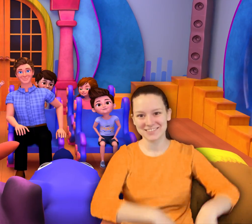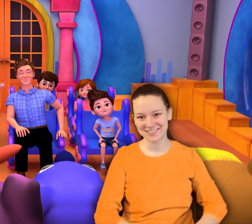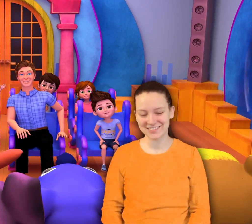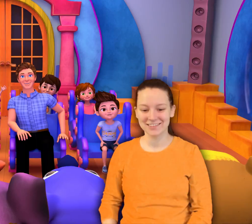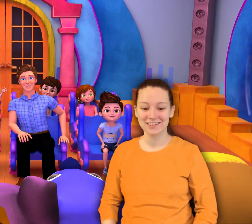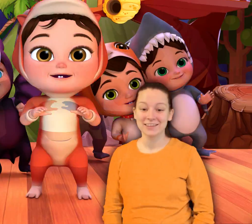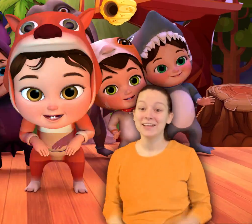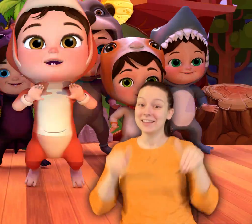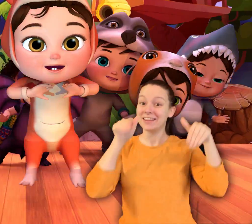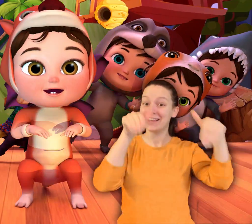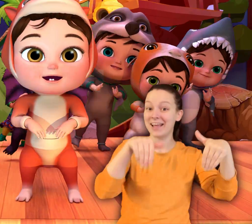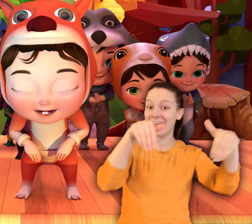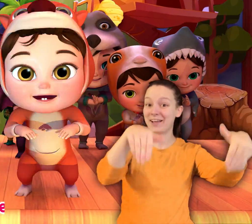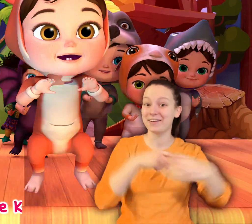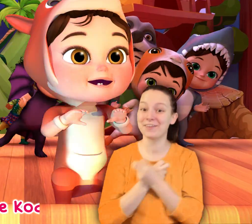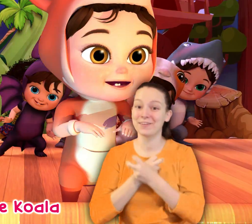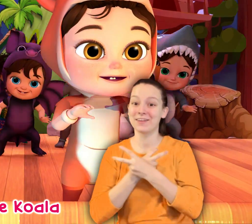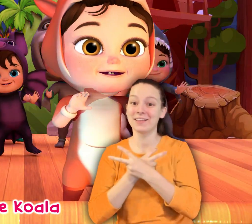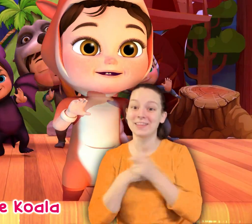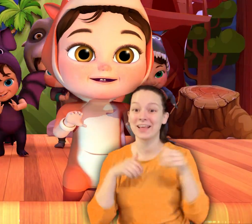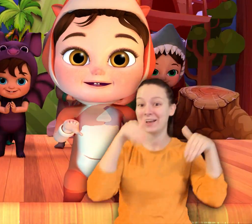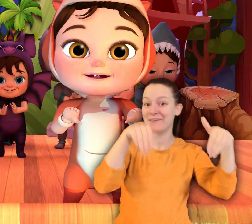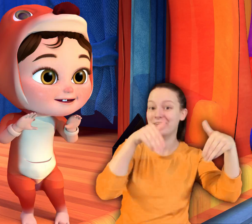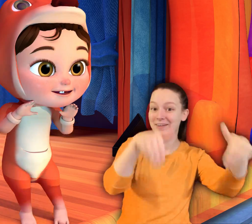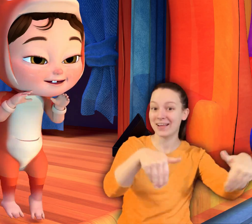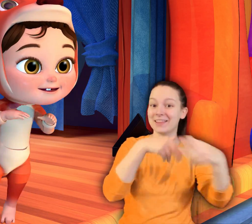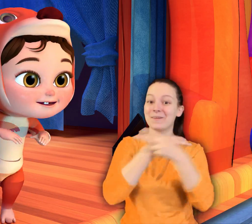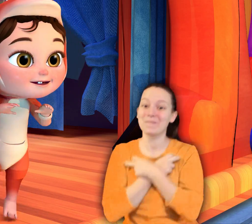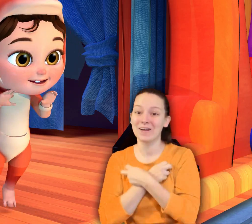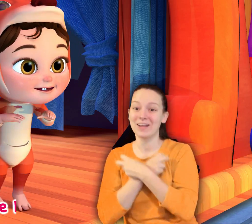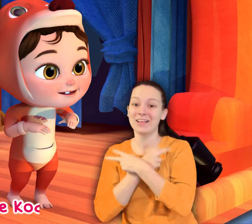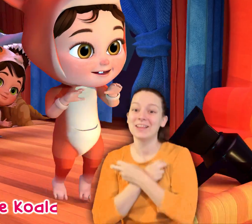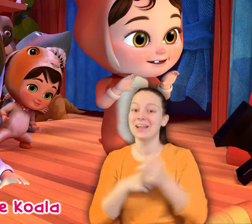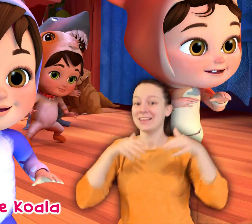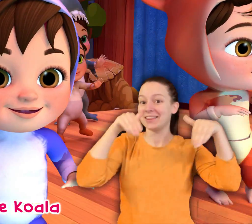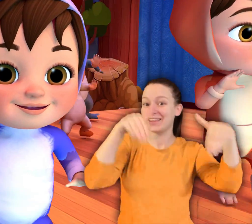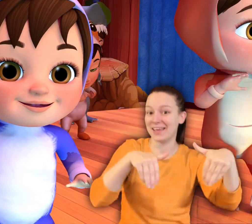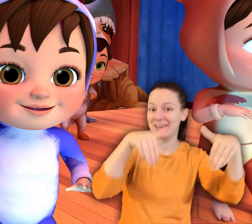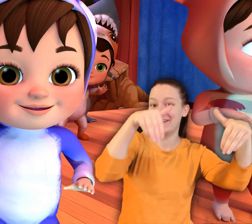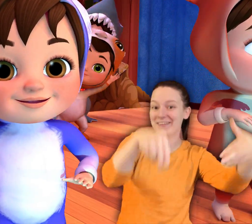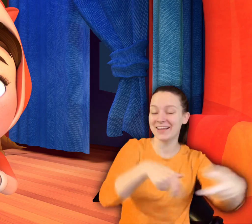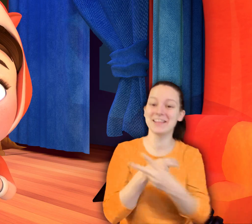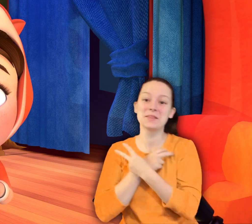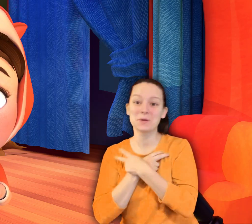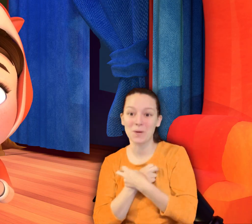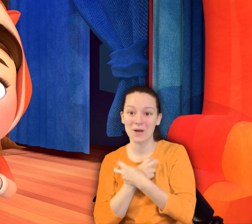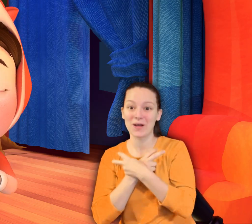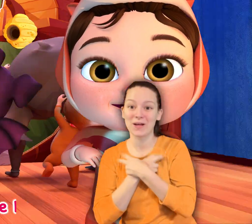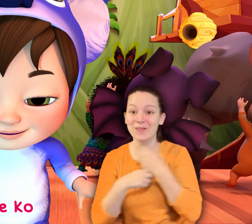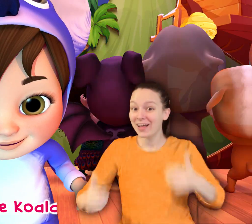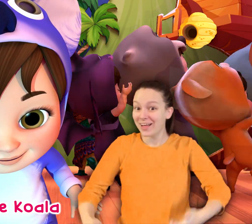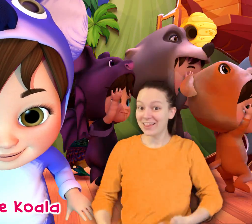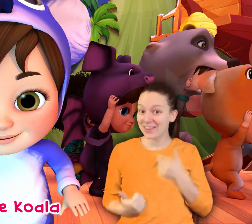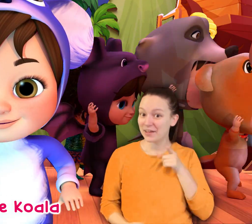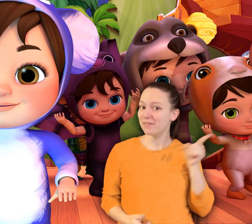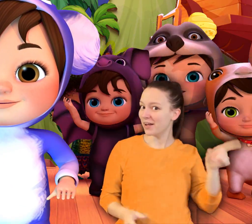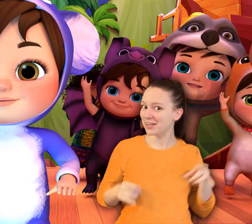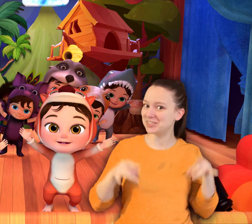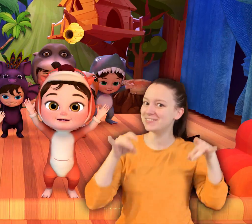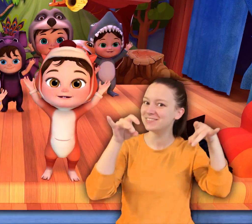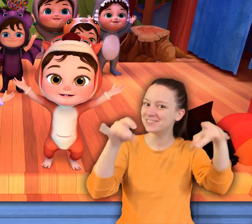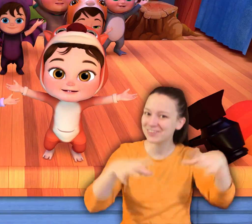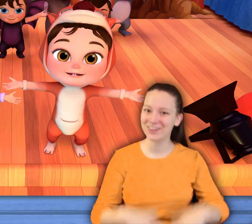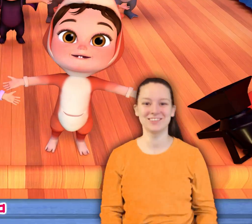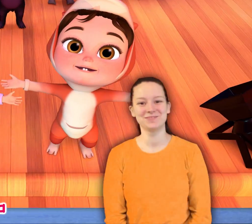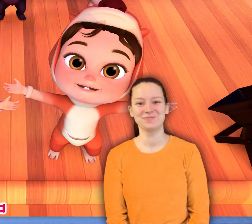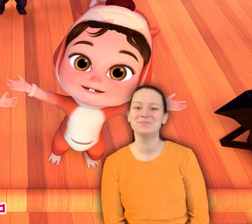animals the kangaroo and the quala the kangaroo and the qua the kangaroo and the qua